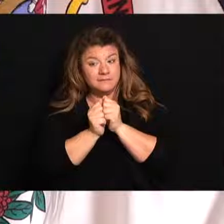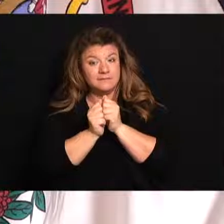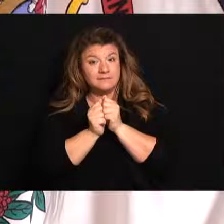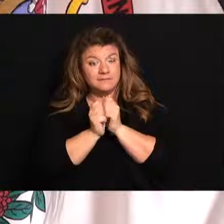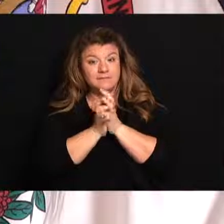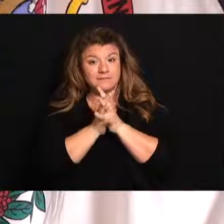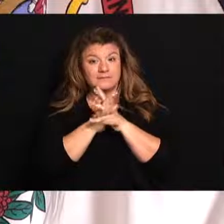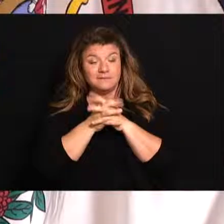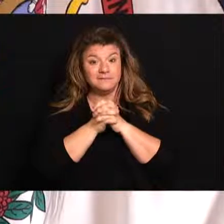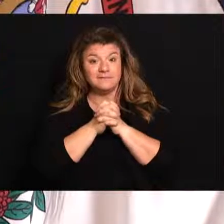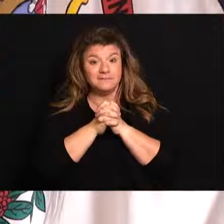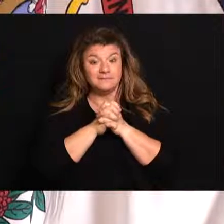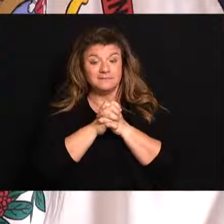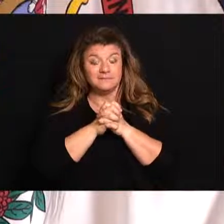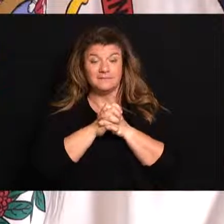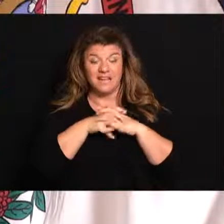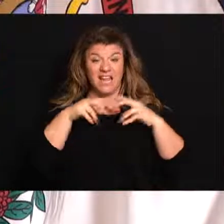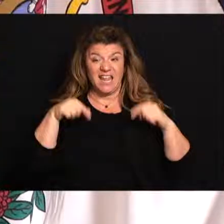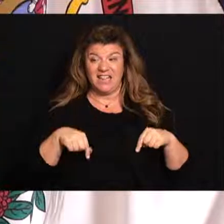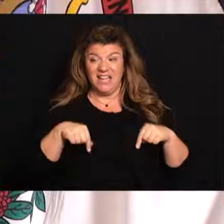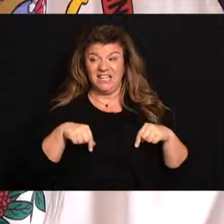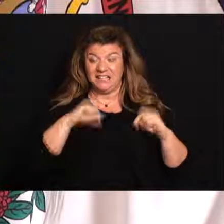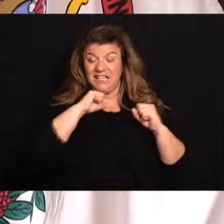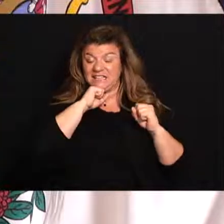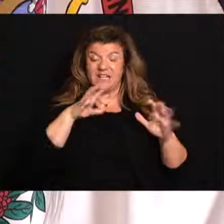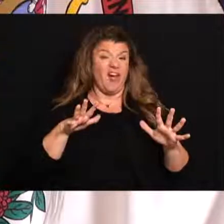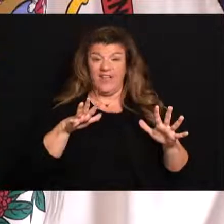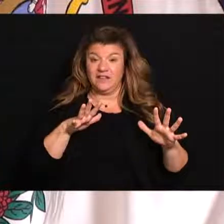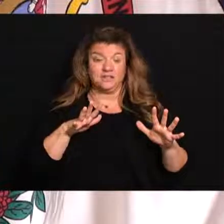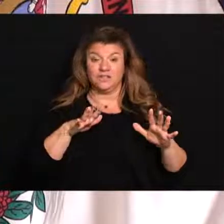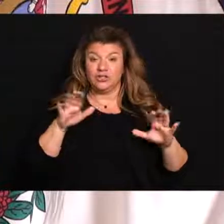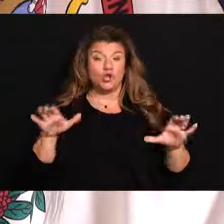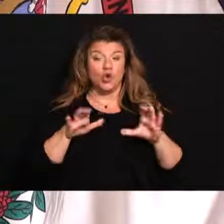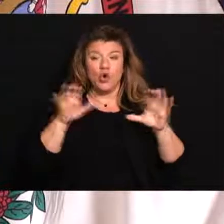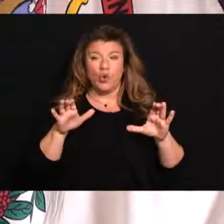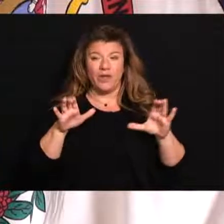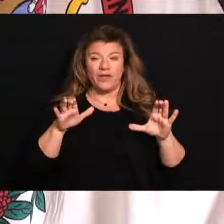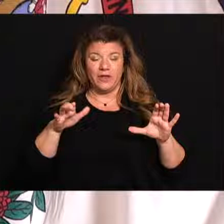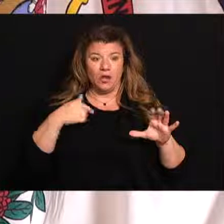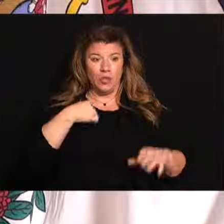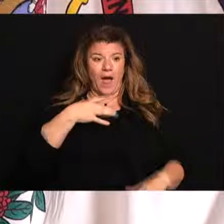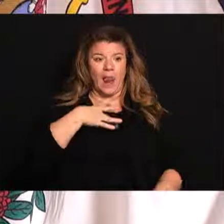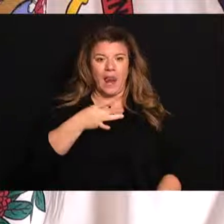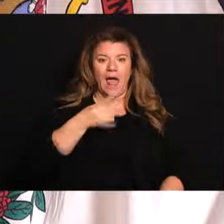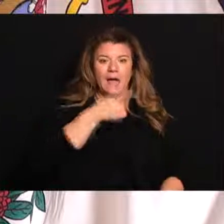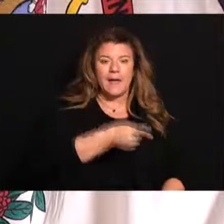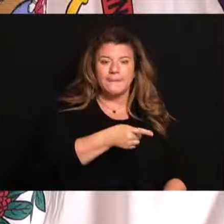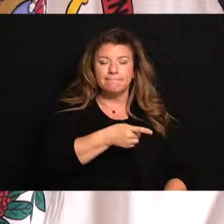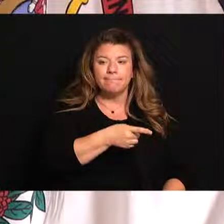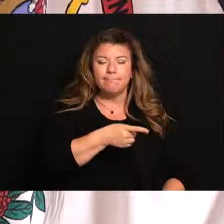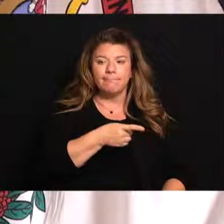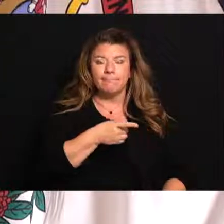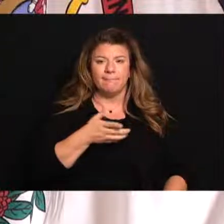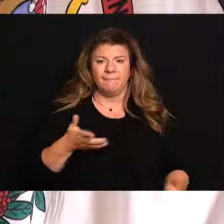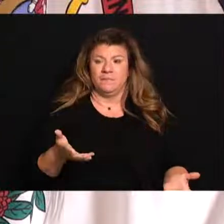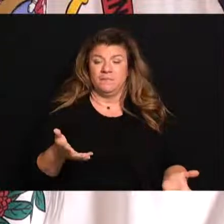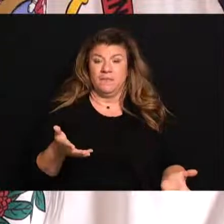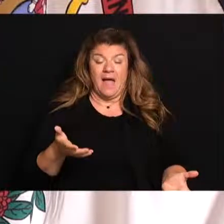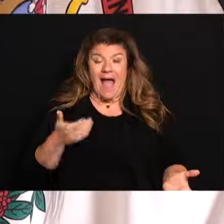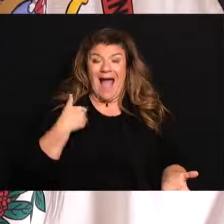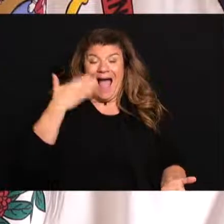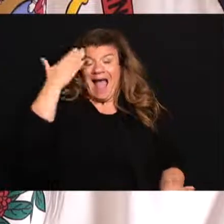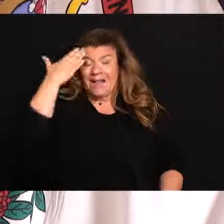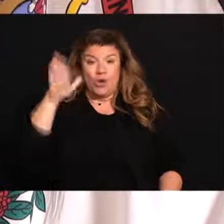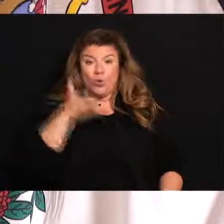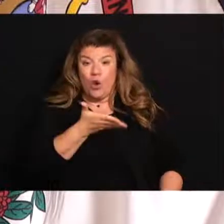Absolutely, this has nothing to do with, do I like Congressman Mooney? I don't even know